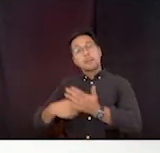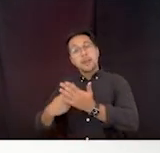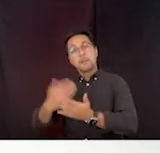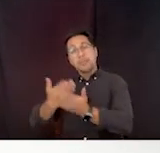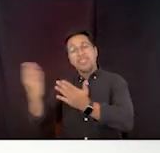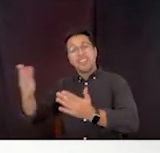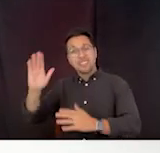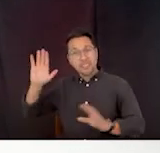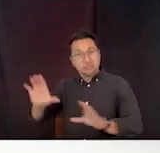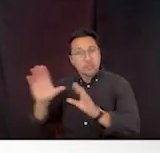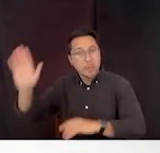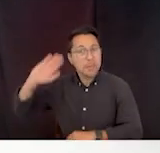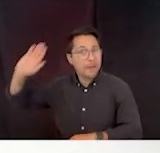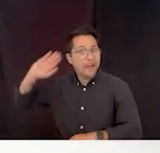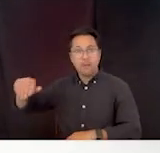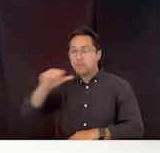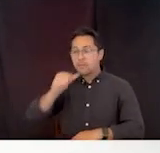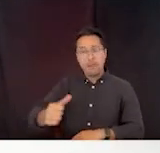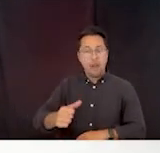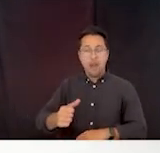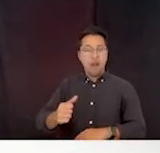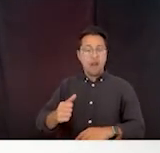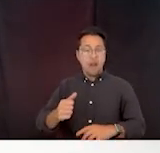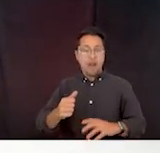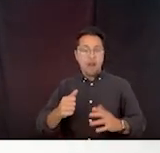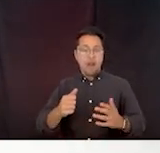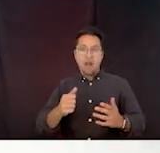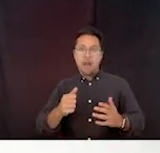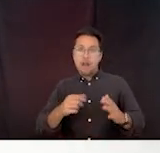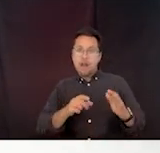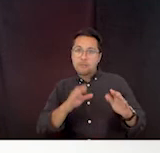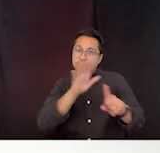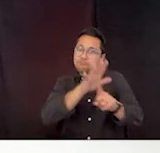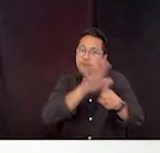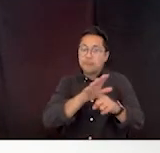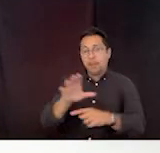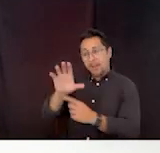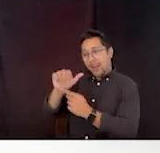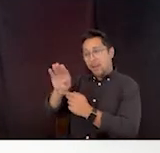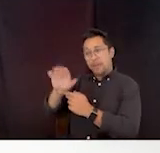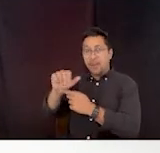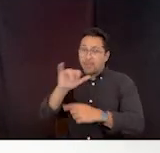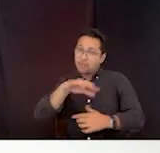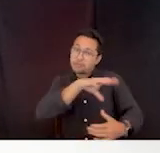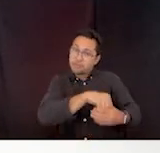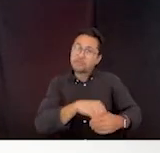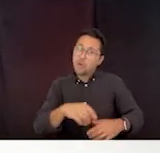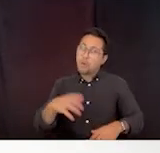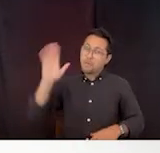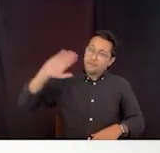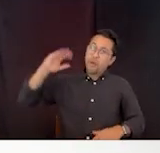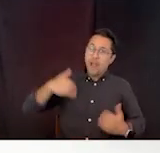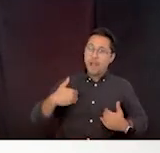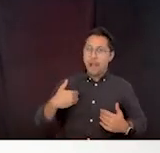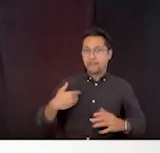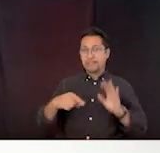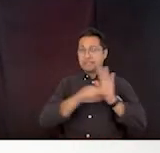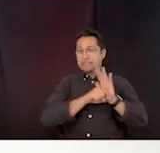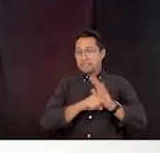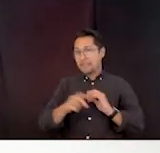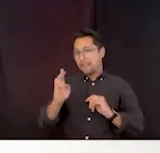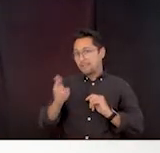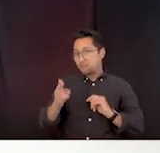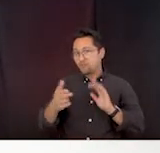weren't exactly on the up and up in psychology, and ABA is a part of that. And so it does have a little bit of a sad history with that.